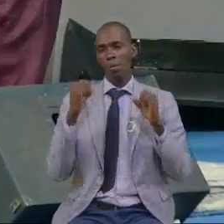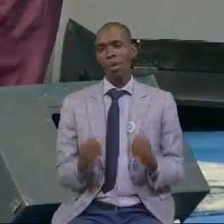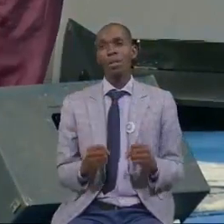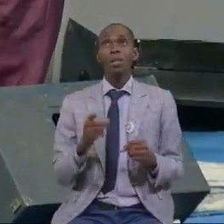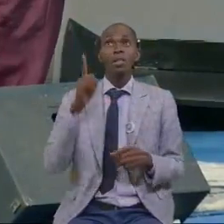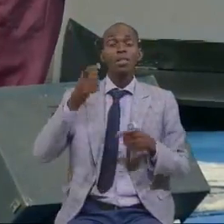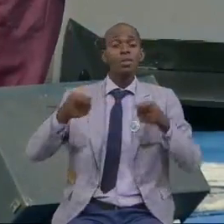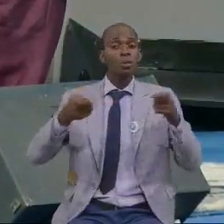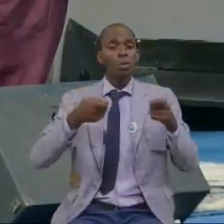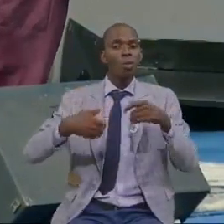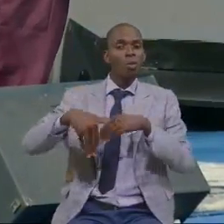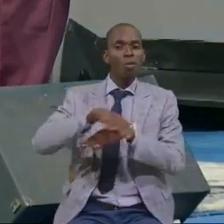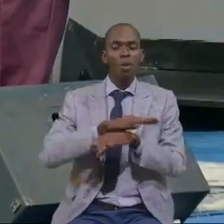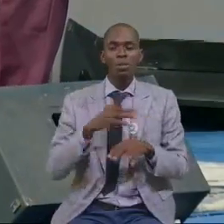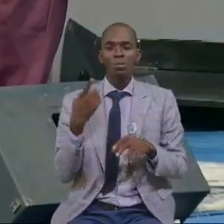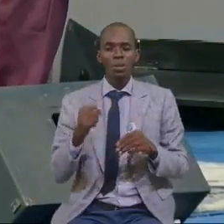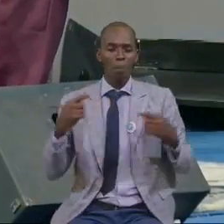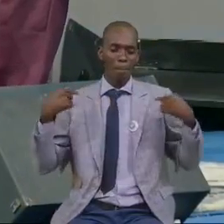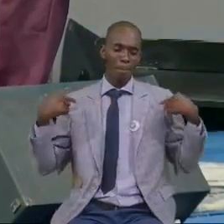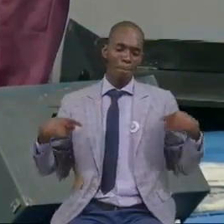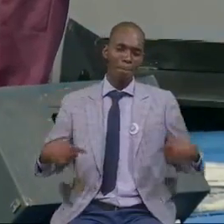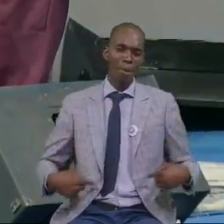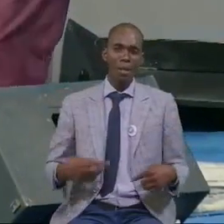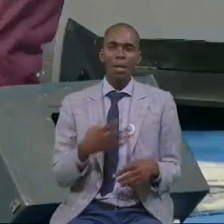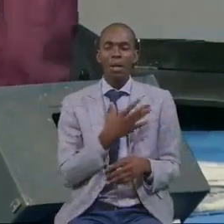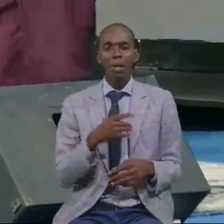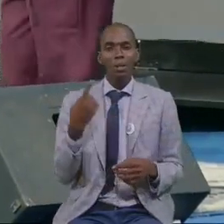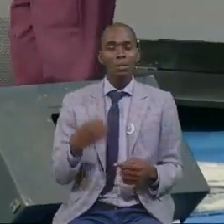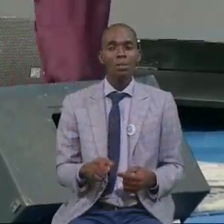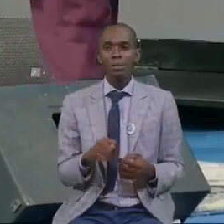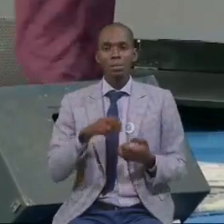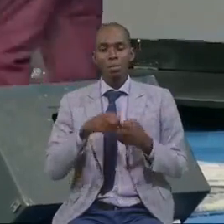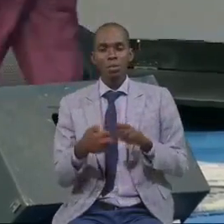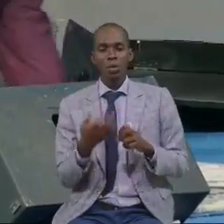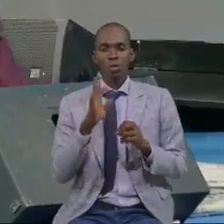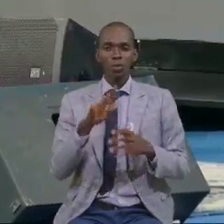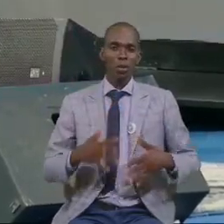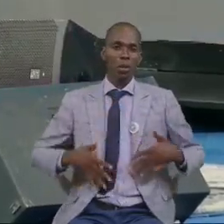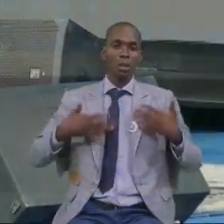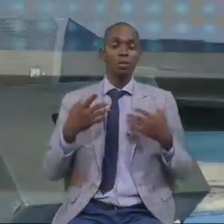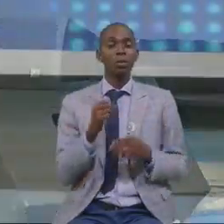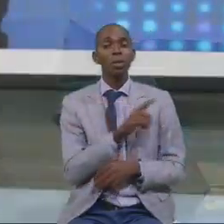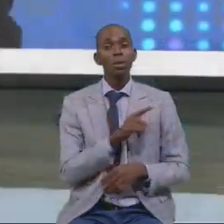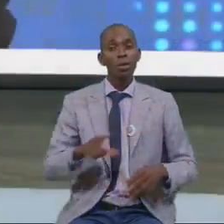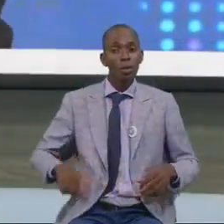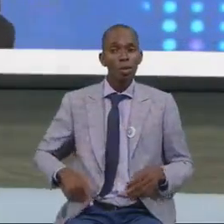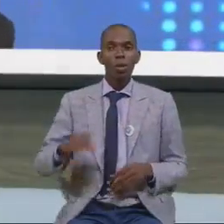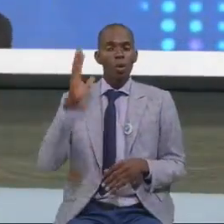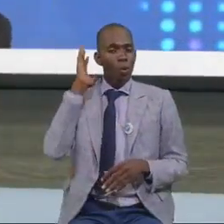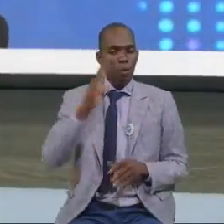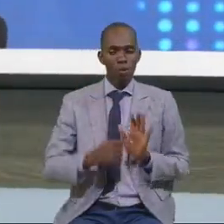reigns over the pain and the peculiarities of your life. The Lord will